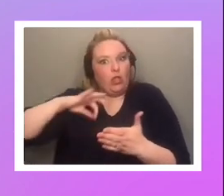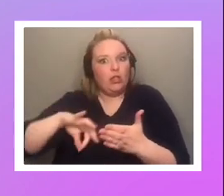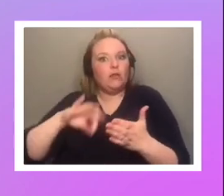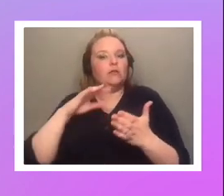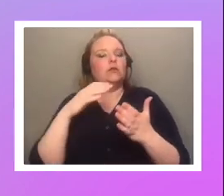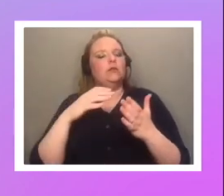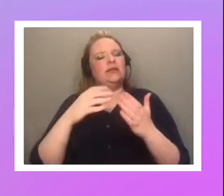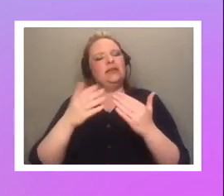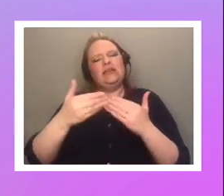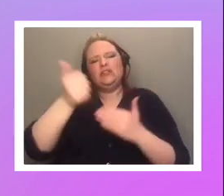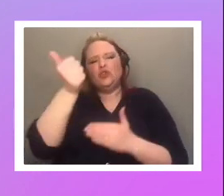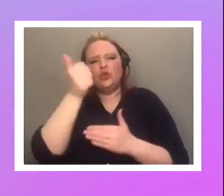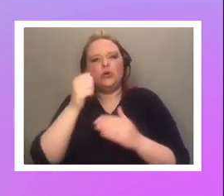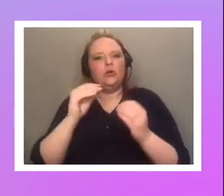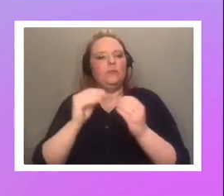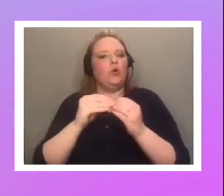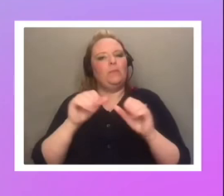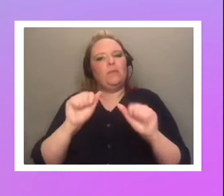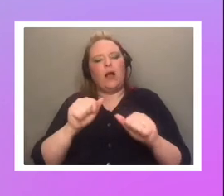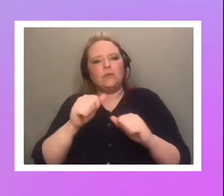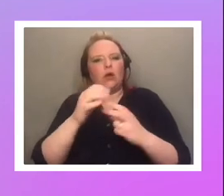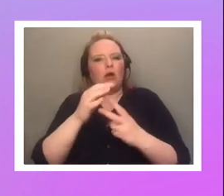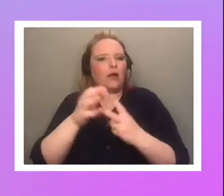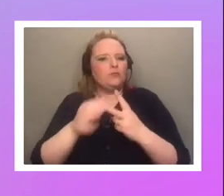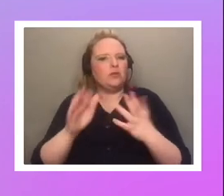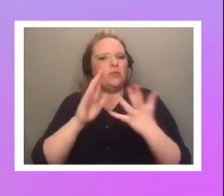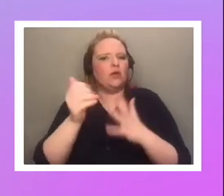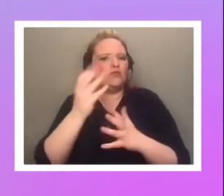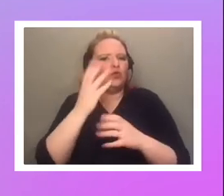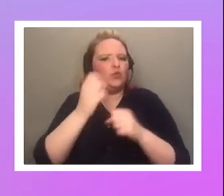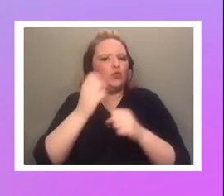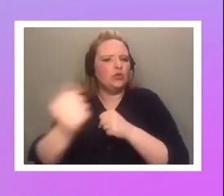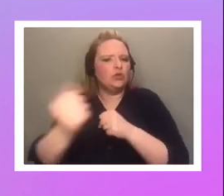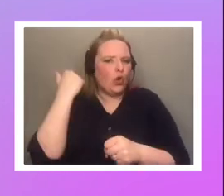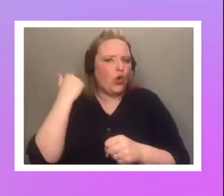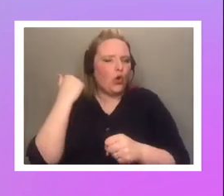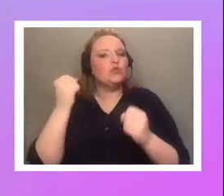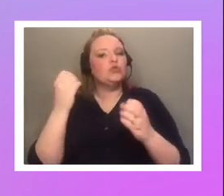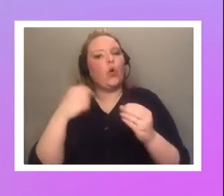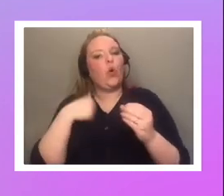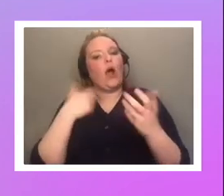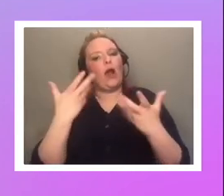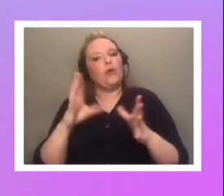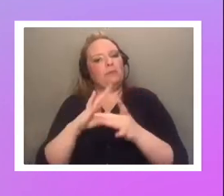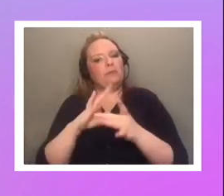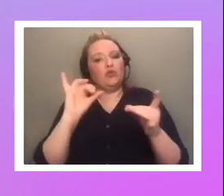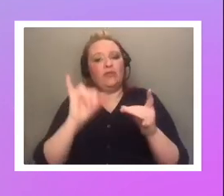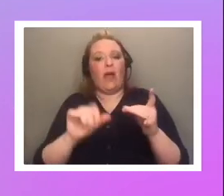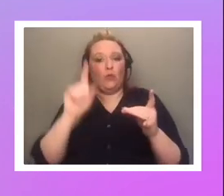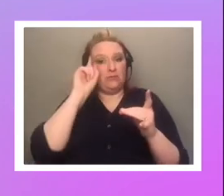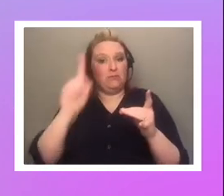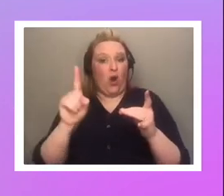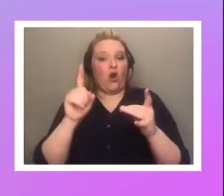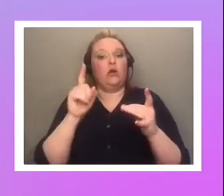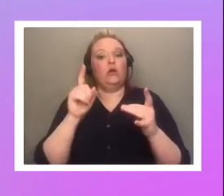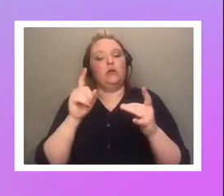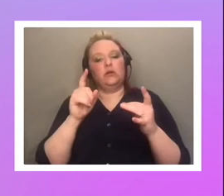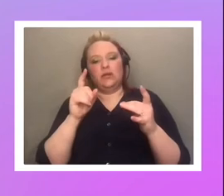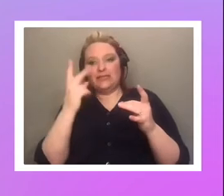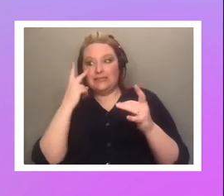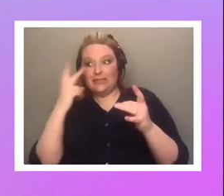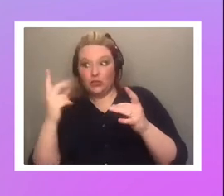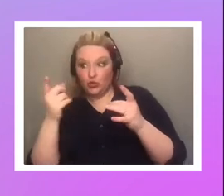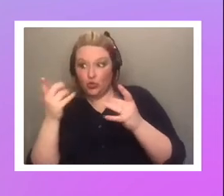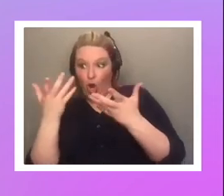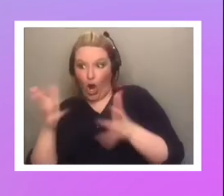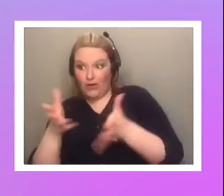like a viable option than it was even just a few years ago. So like I mentioned, this one's really smart. It looks at whether you've already requested reduced motion